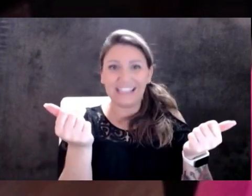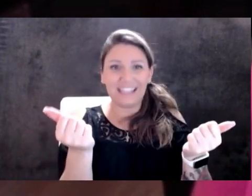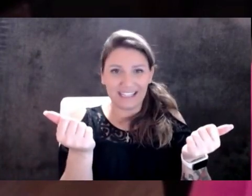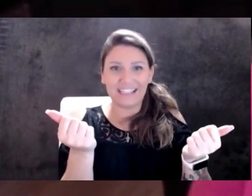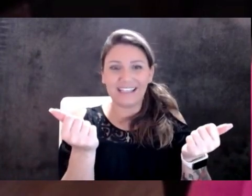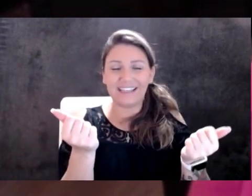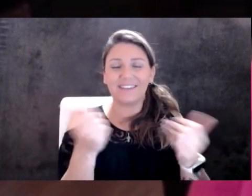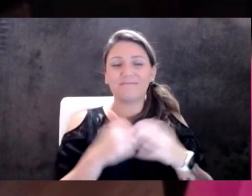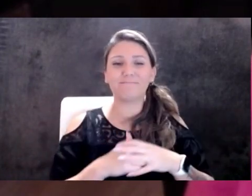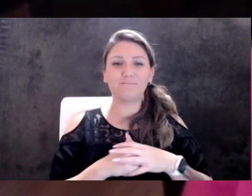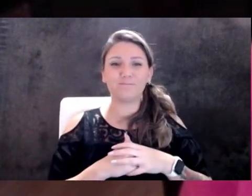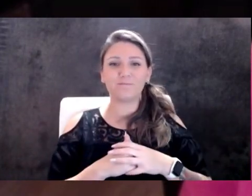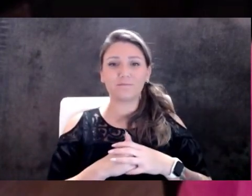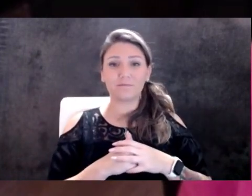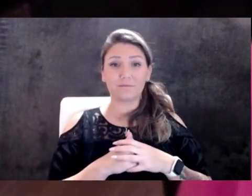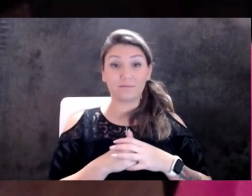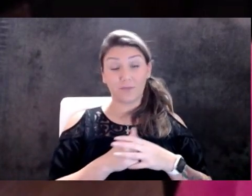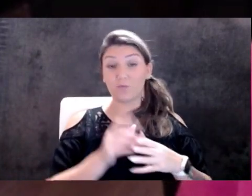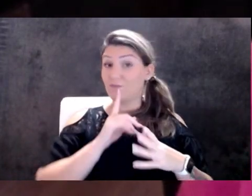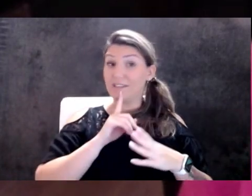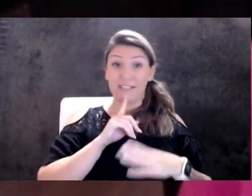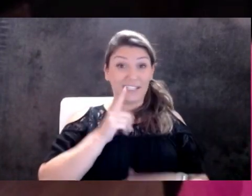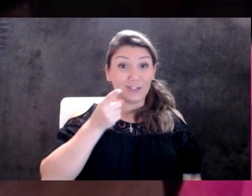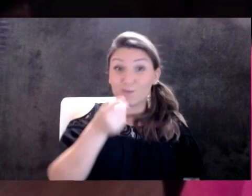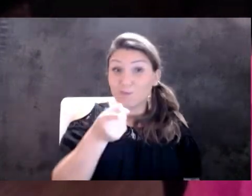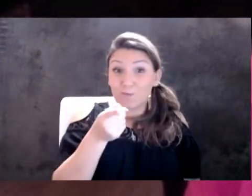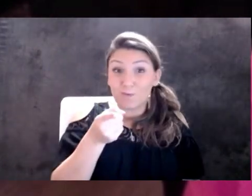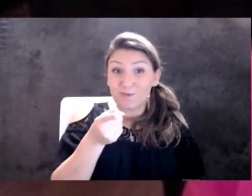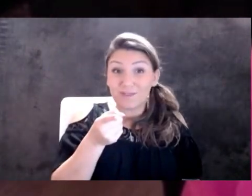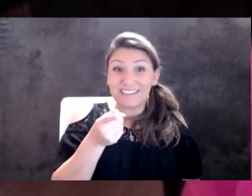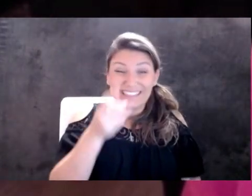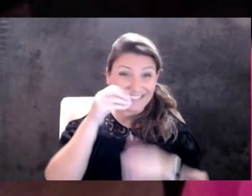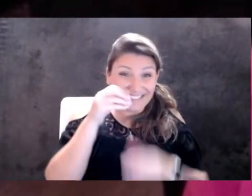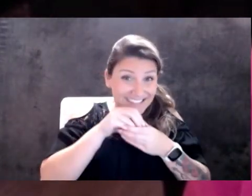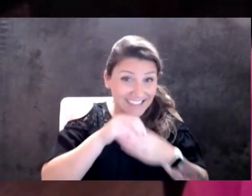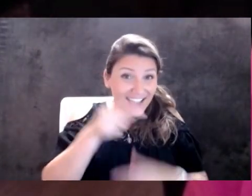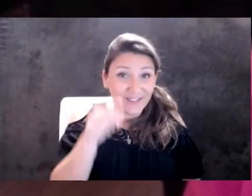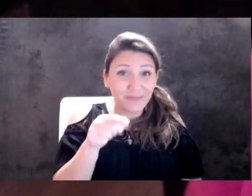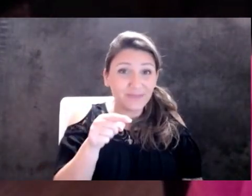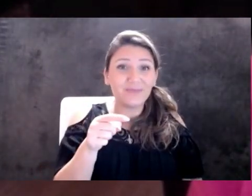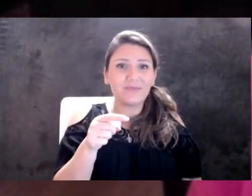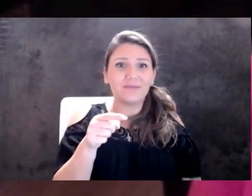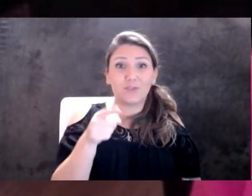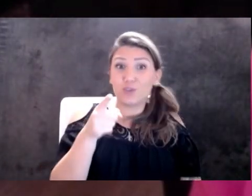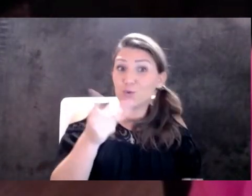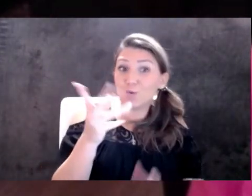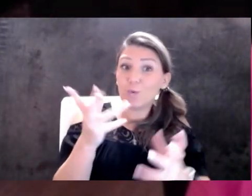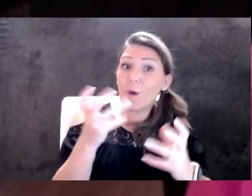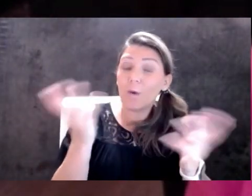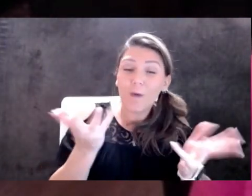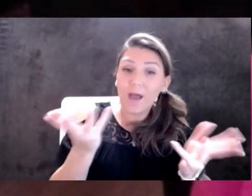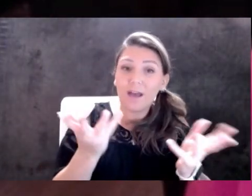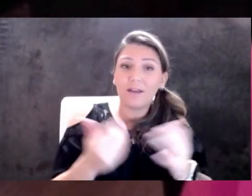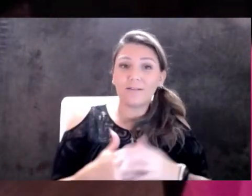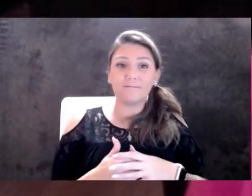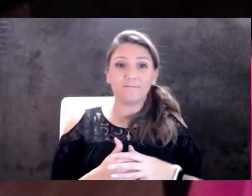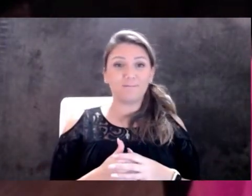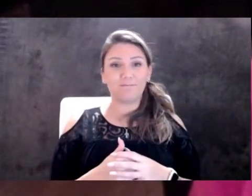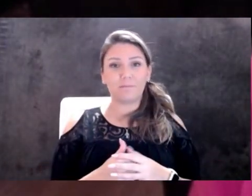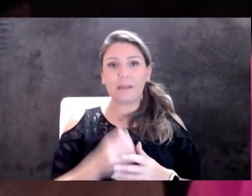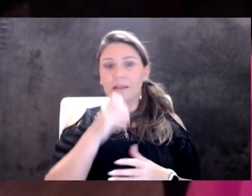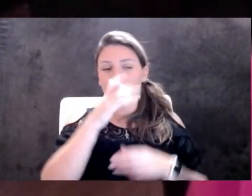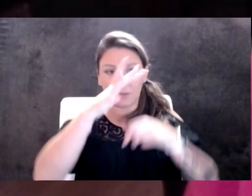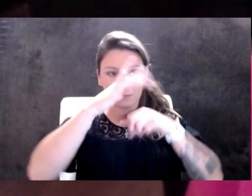is you. It's really in you. What do you want? I don't dwell